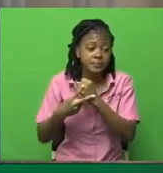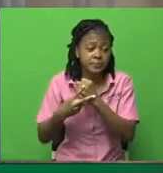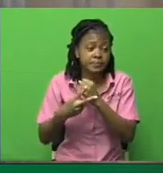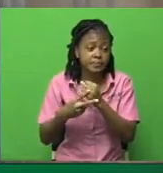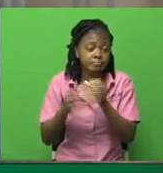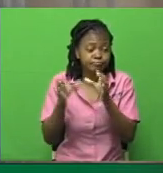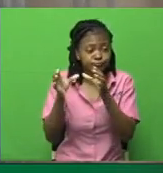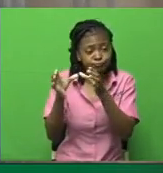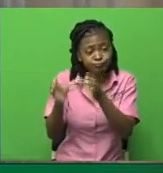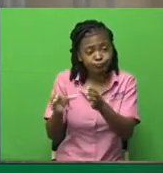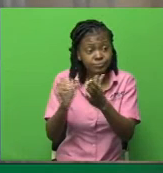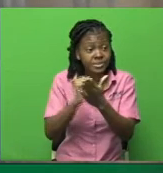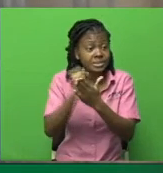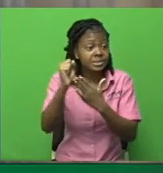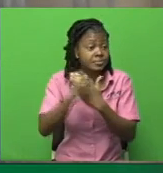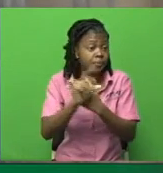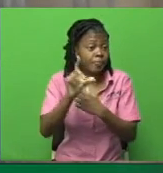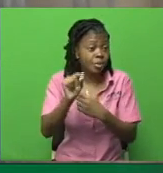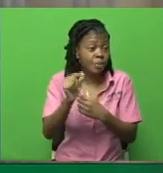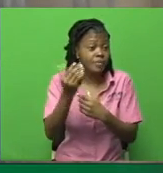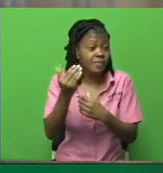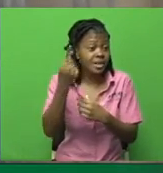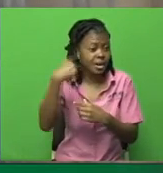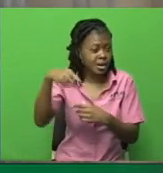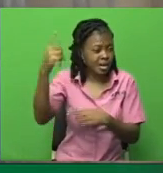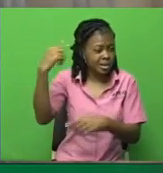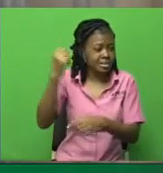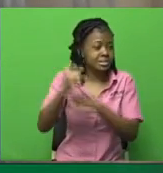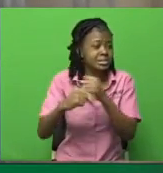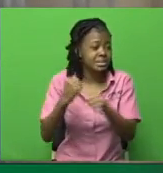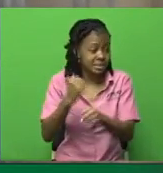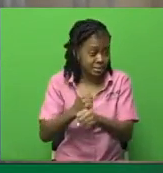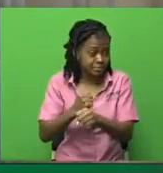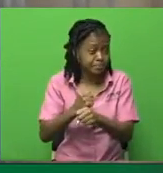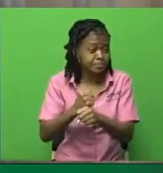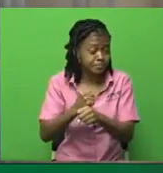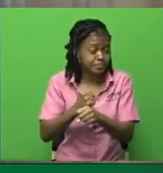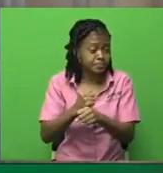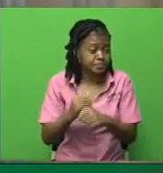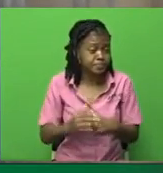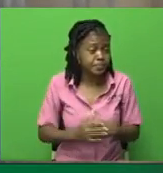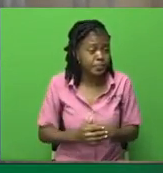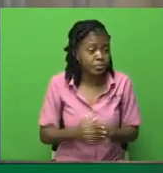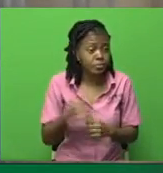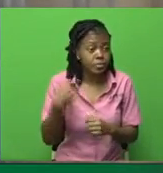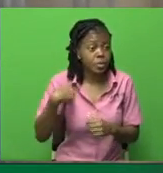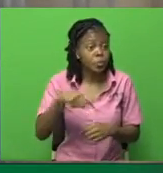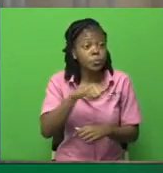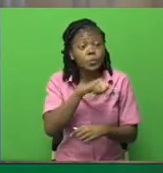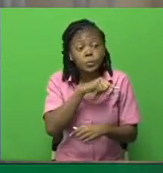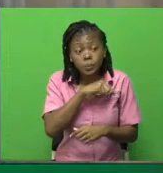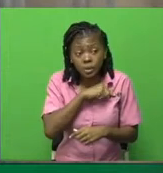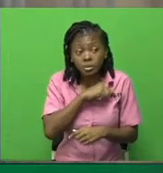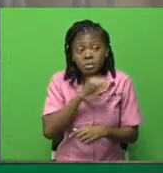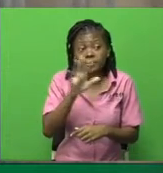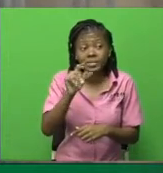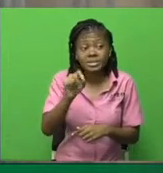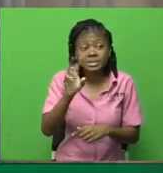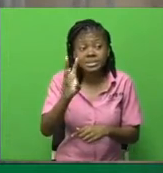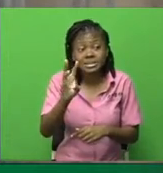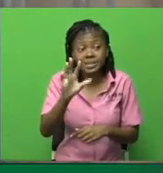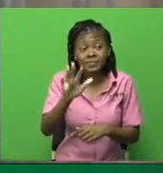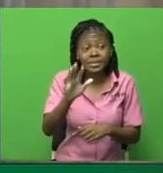2015 the value of our savings in the hsf was 5.65 billion dollars five five so